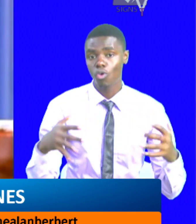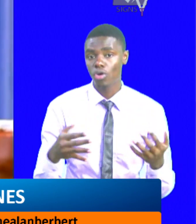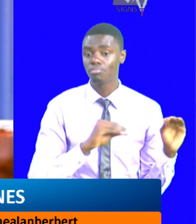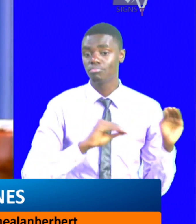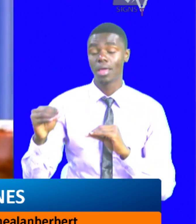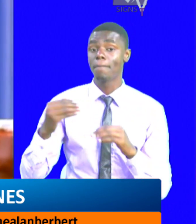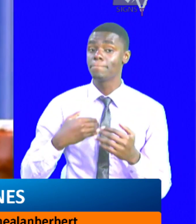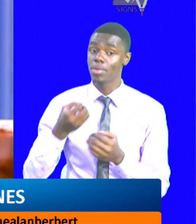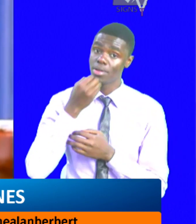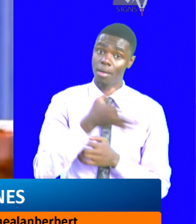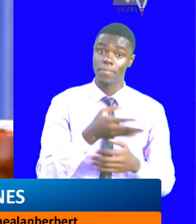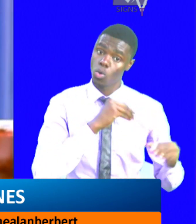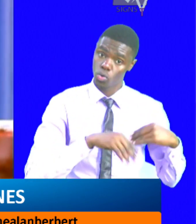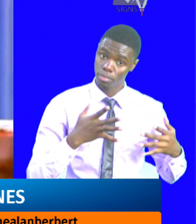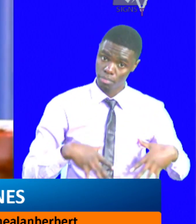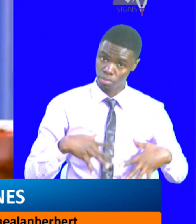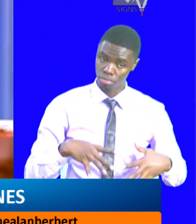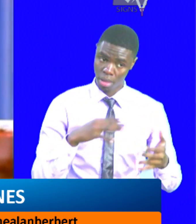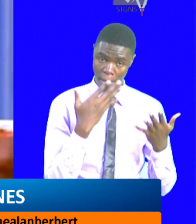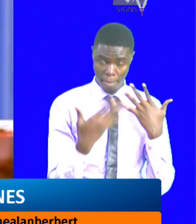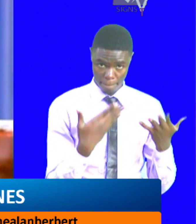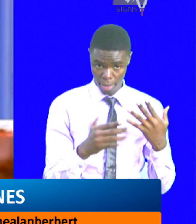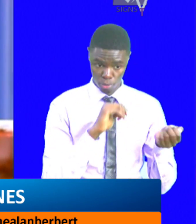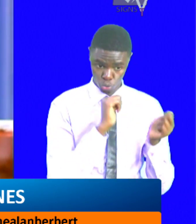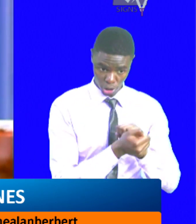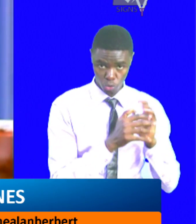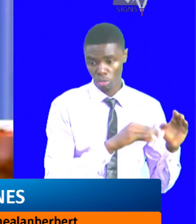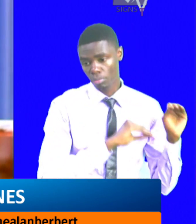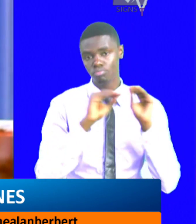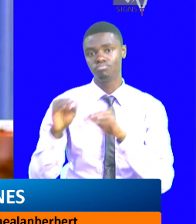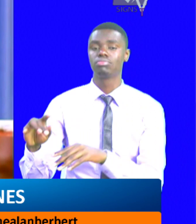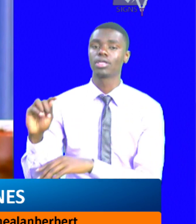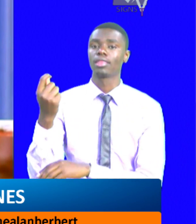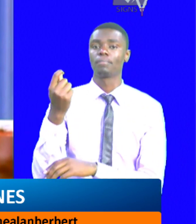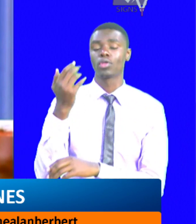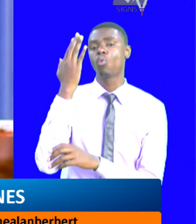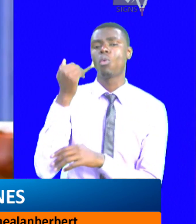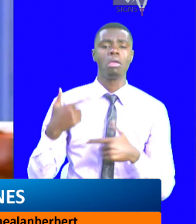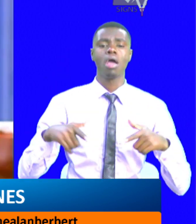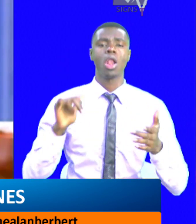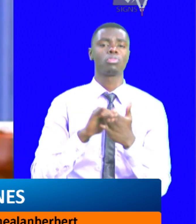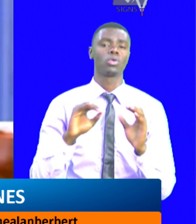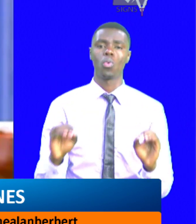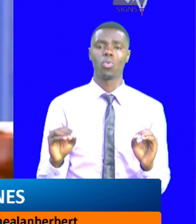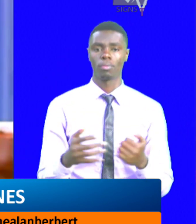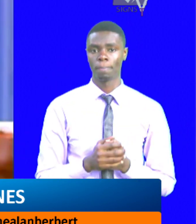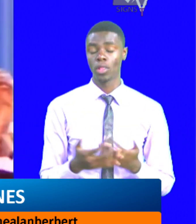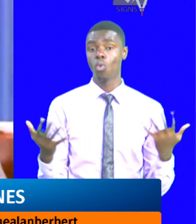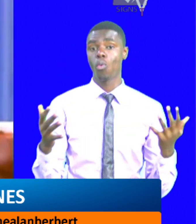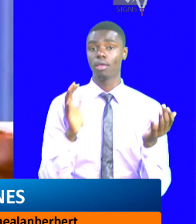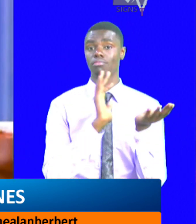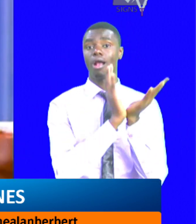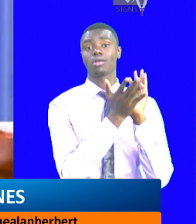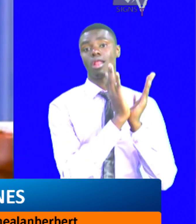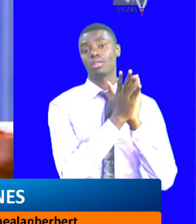mimi nawaambia wafisadi wabadilike ama wahame Kenya, because we will not allow them. Pale Kasarani